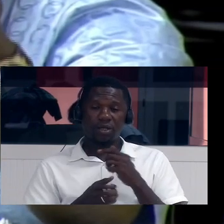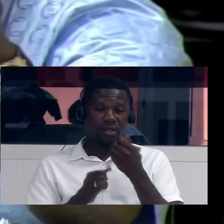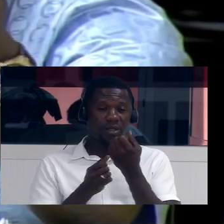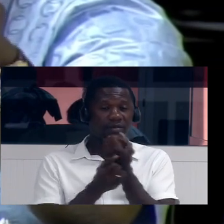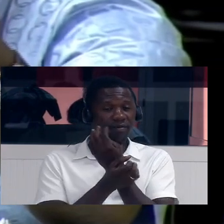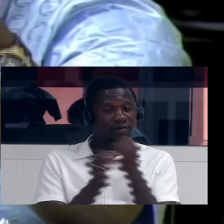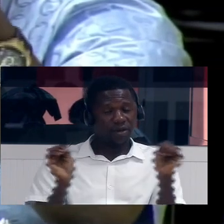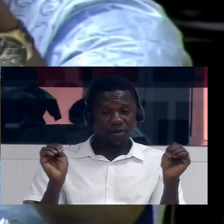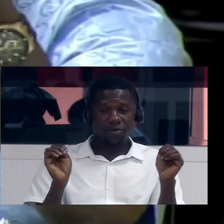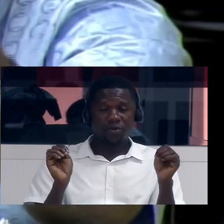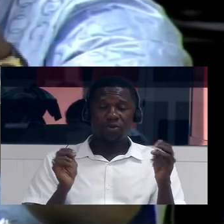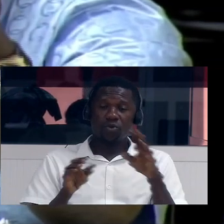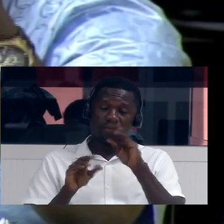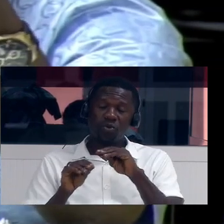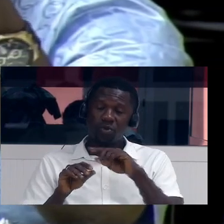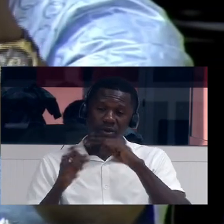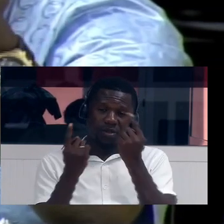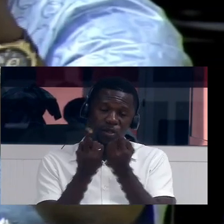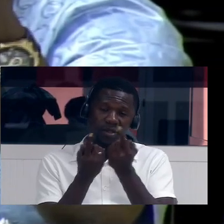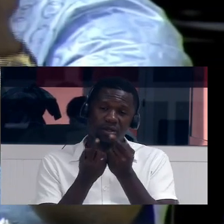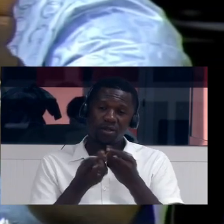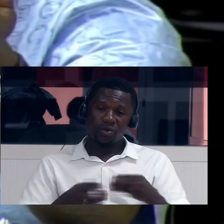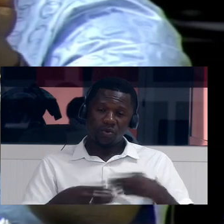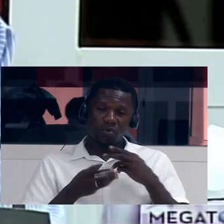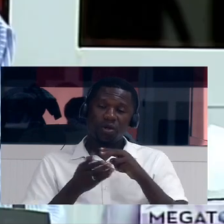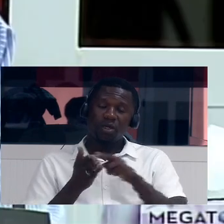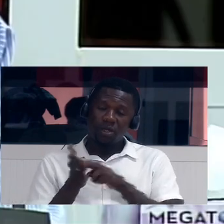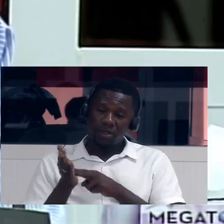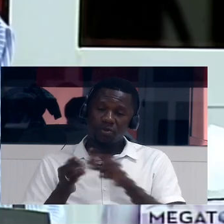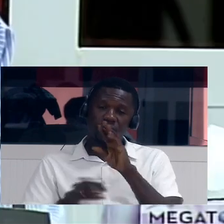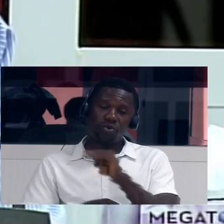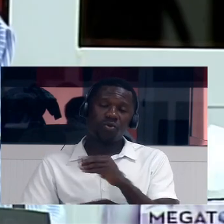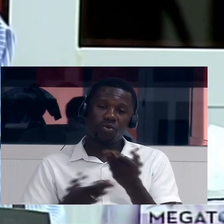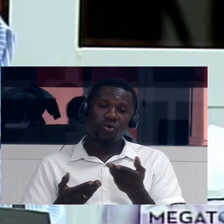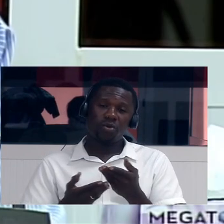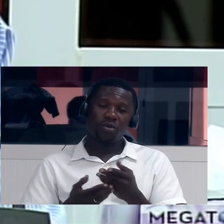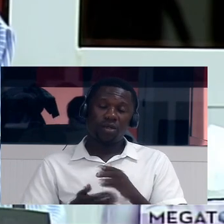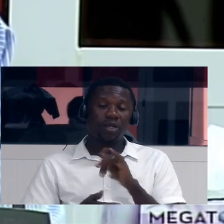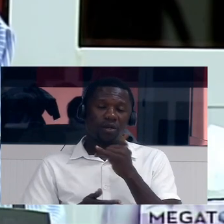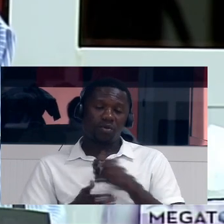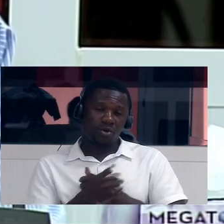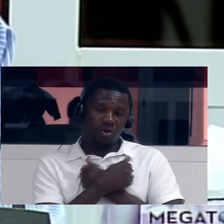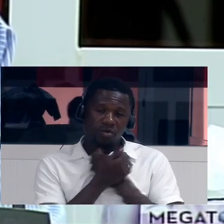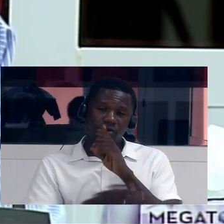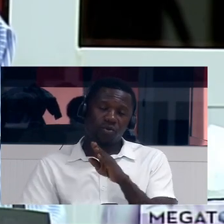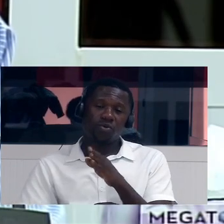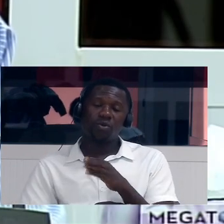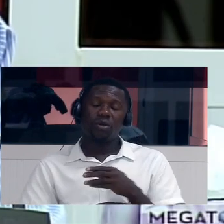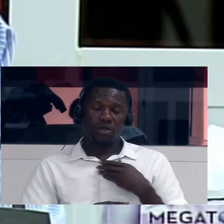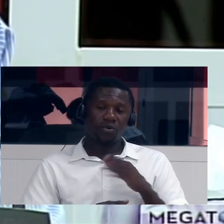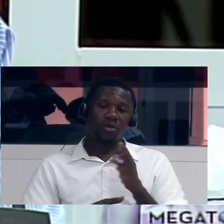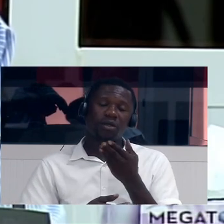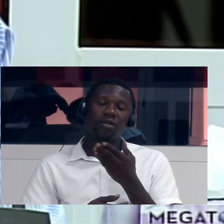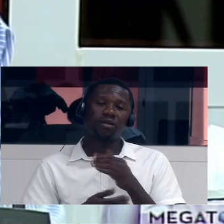do the things that you were required to do. And that I would have loved to do. That you were also required